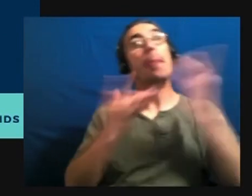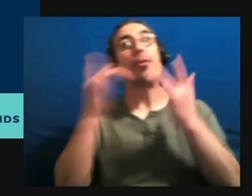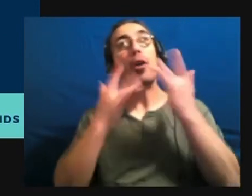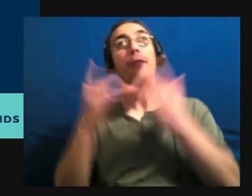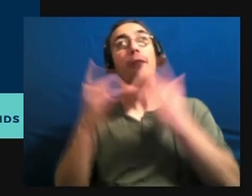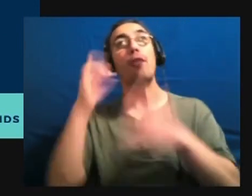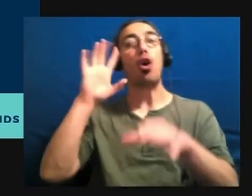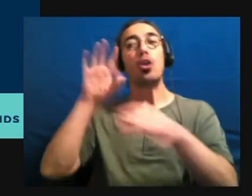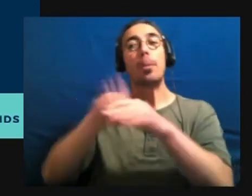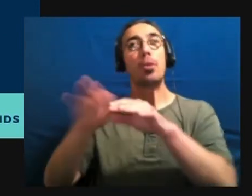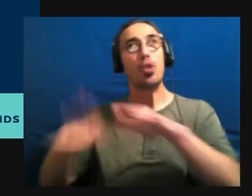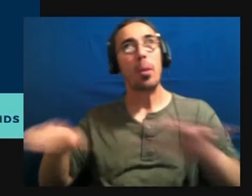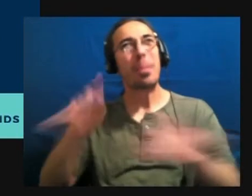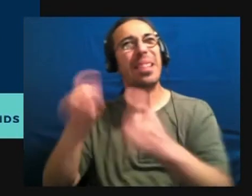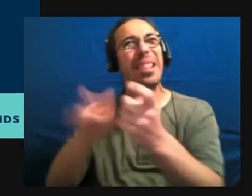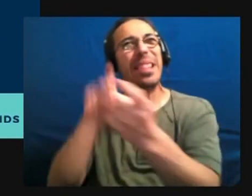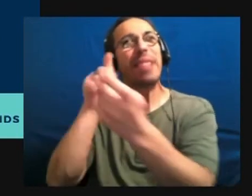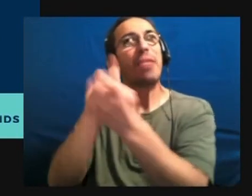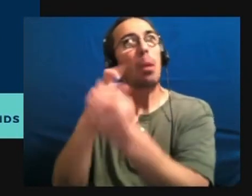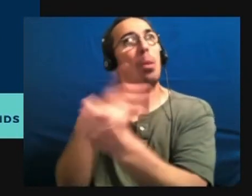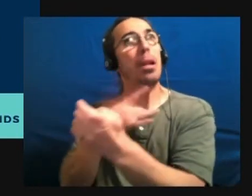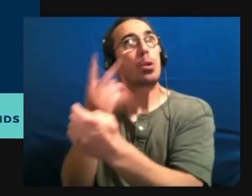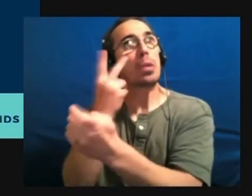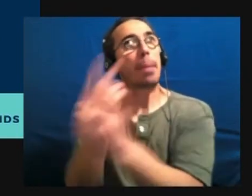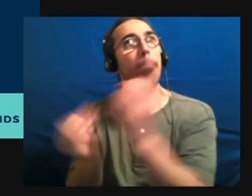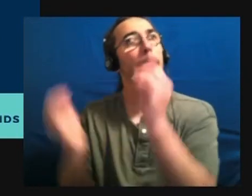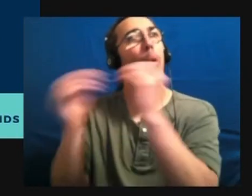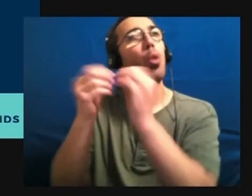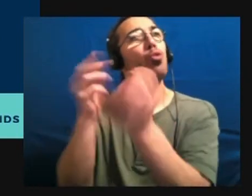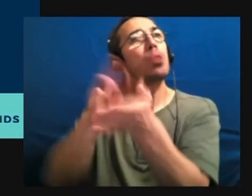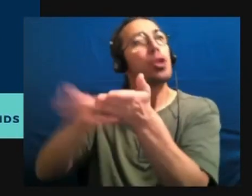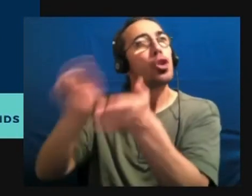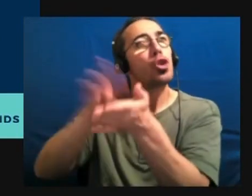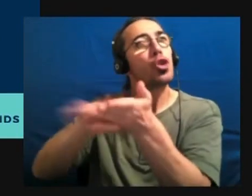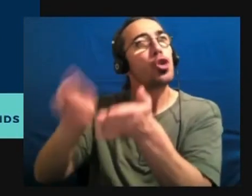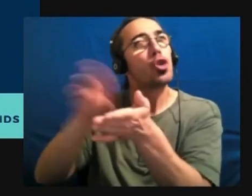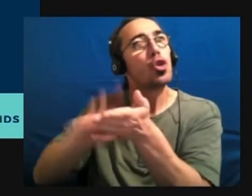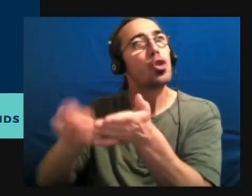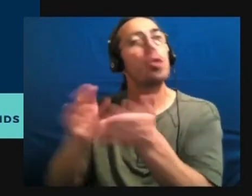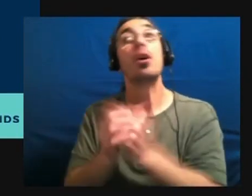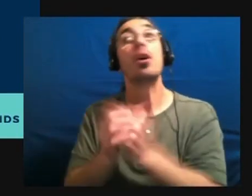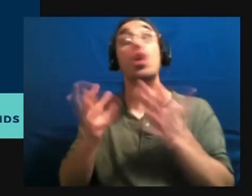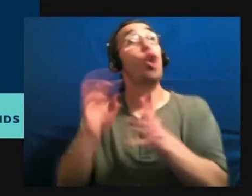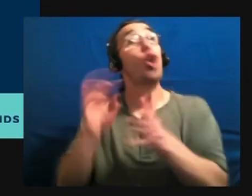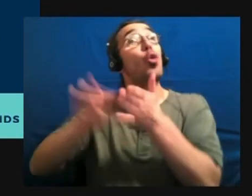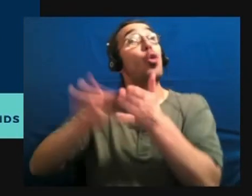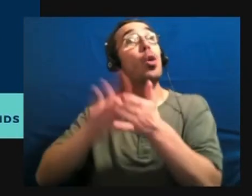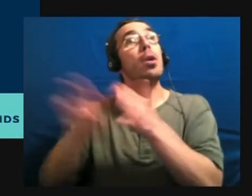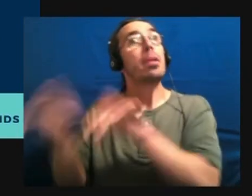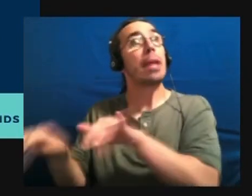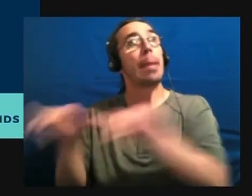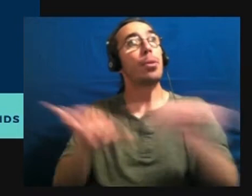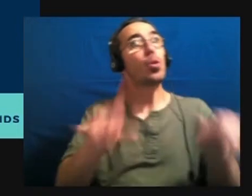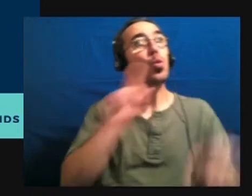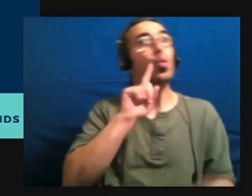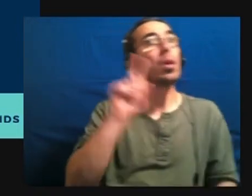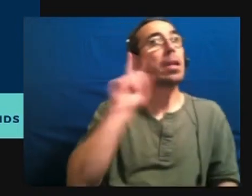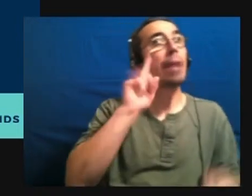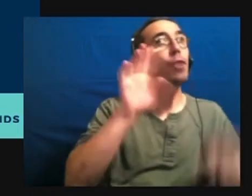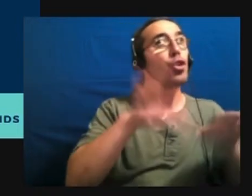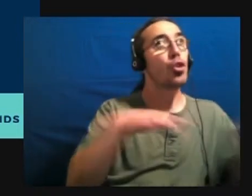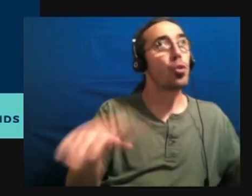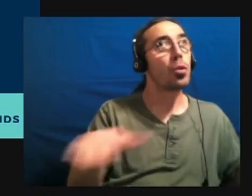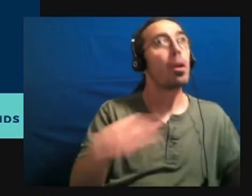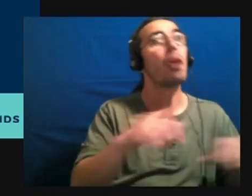children specifically. There's some research about this topic as it relates to deaf children and the